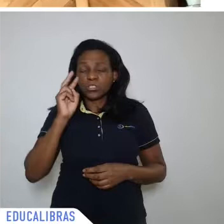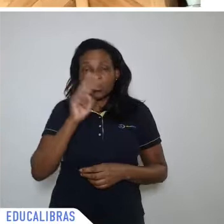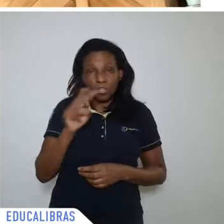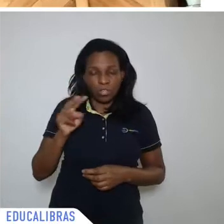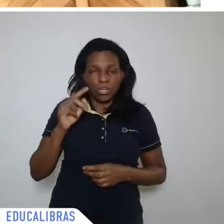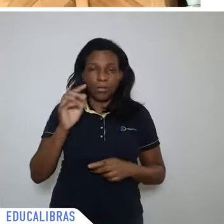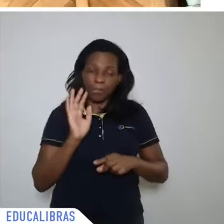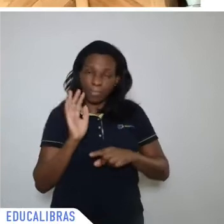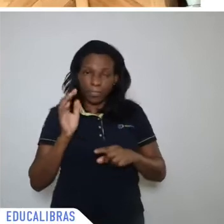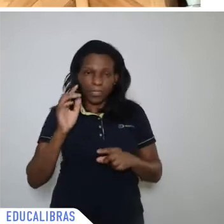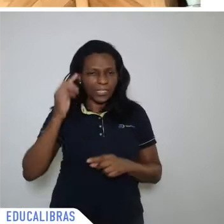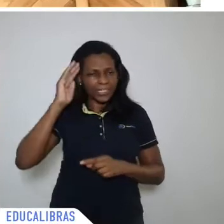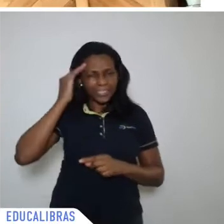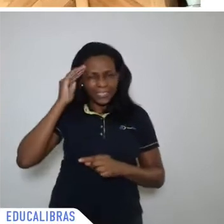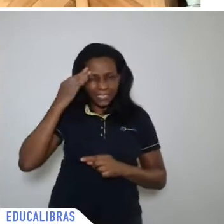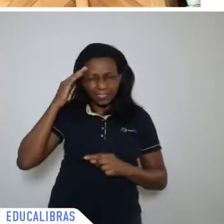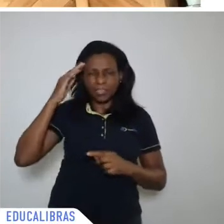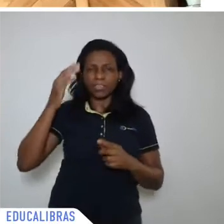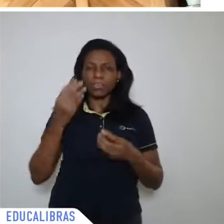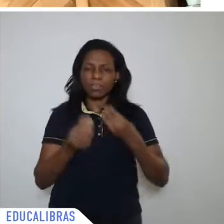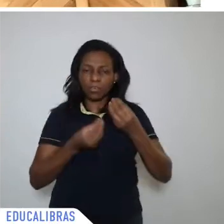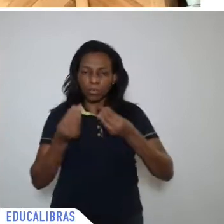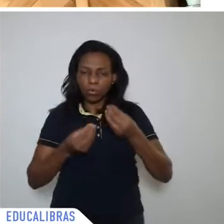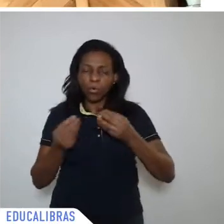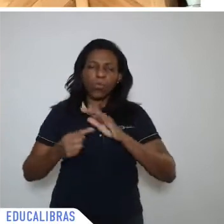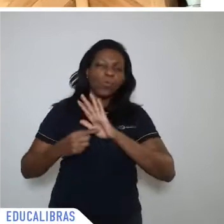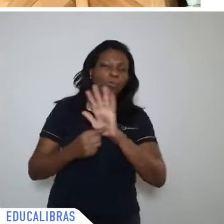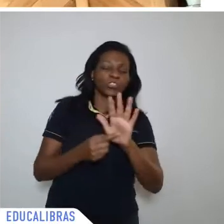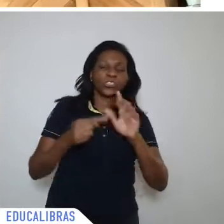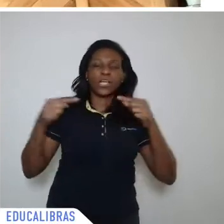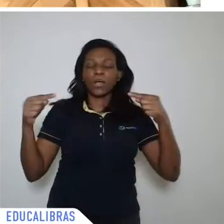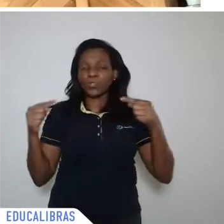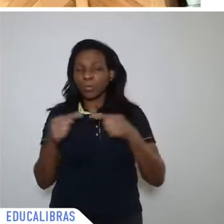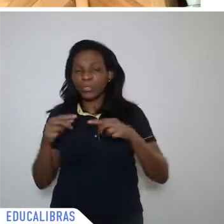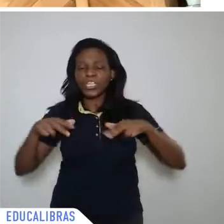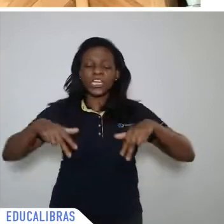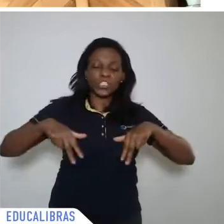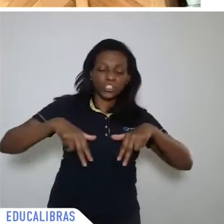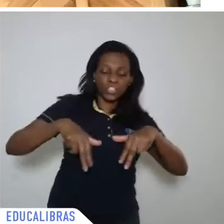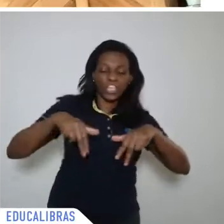So if Luana Pinheiro and I are right with this rationale on this,